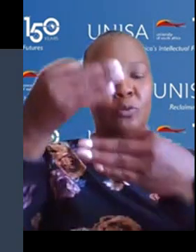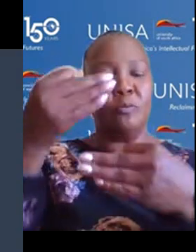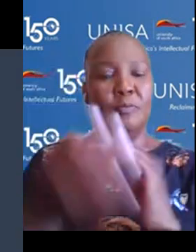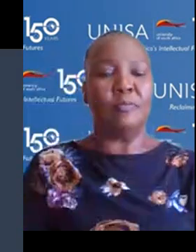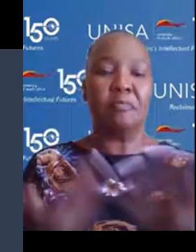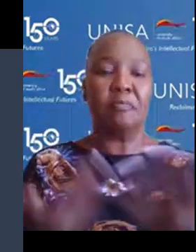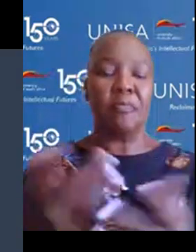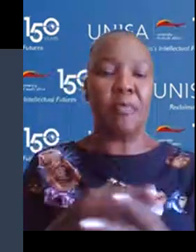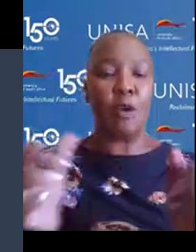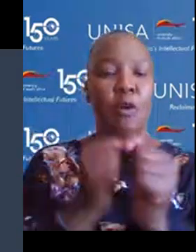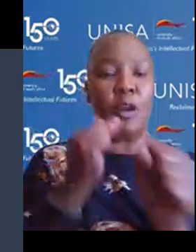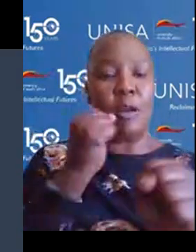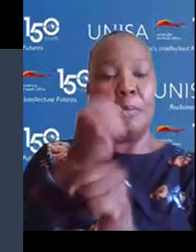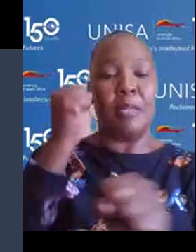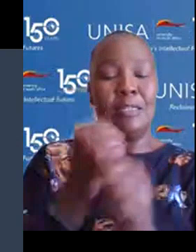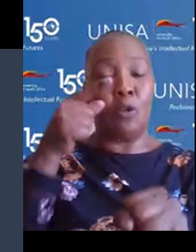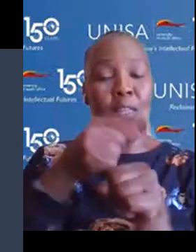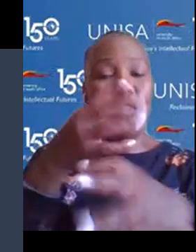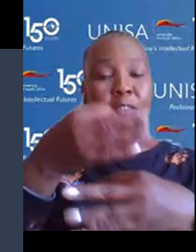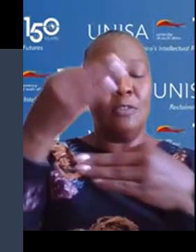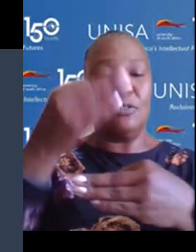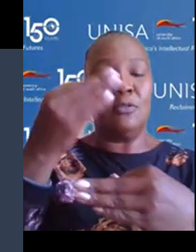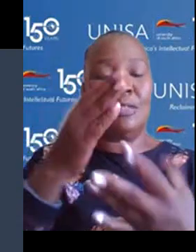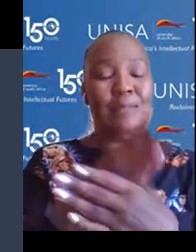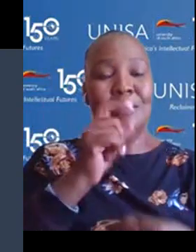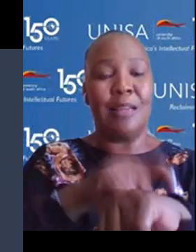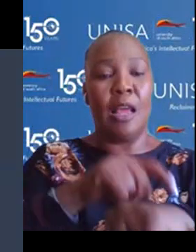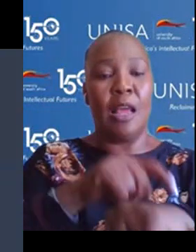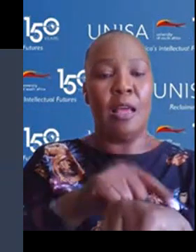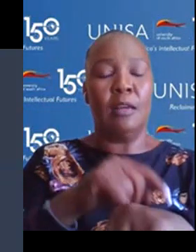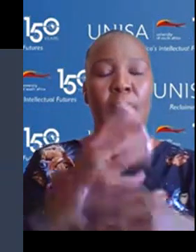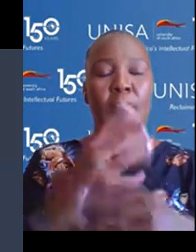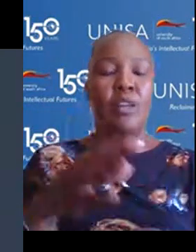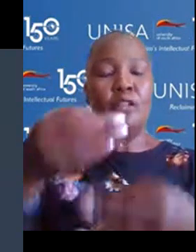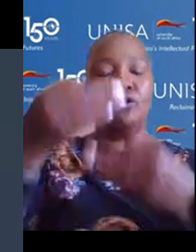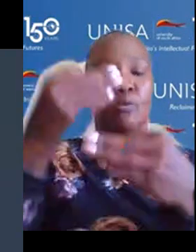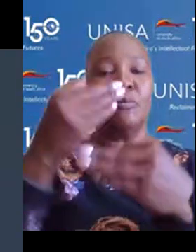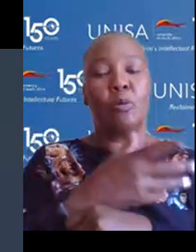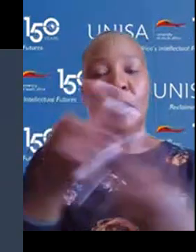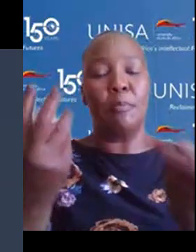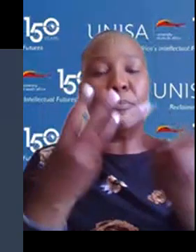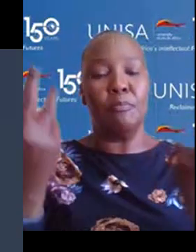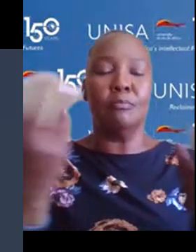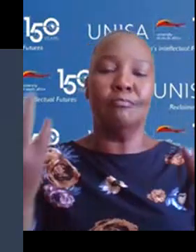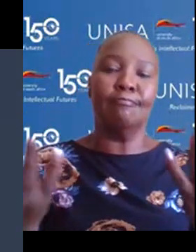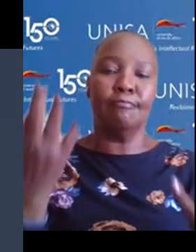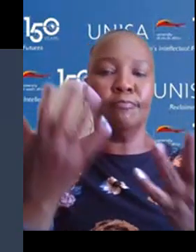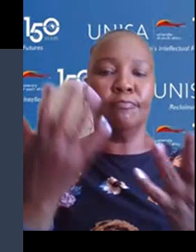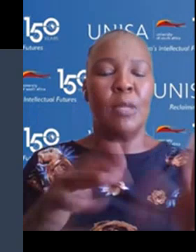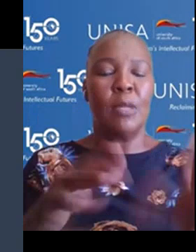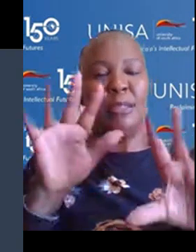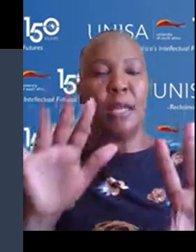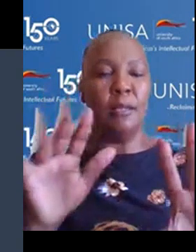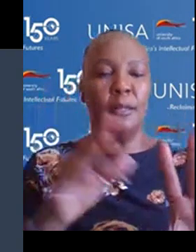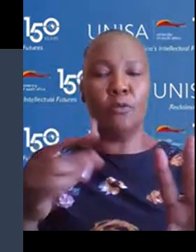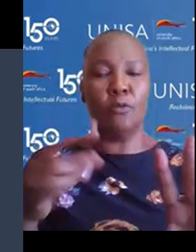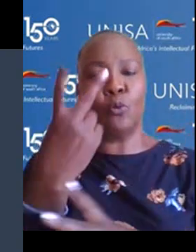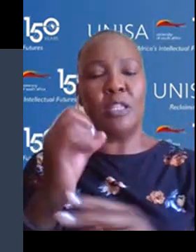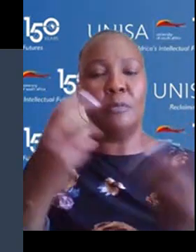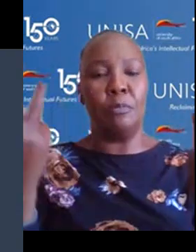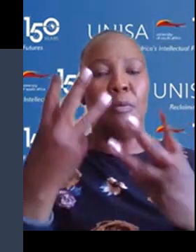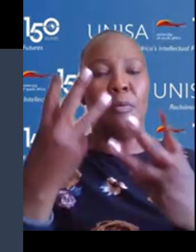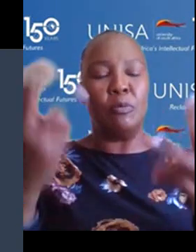can collaborate on these documents in real time. So we've even had documents where people up to 10 to 20 people work